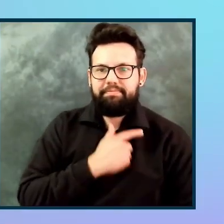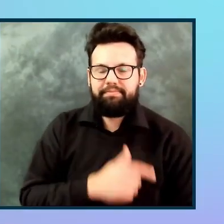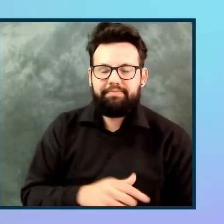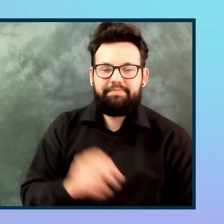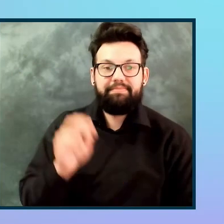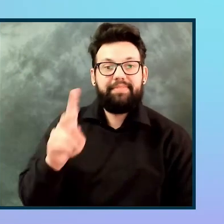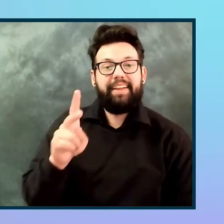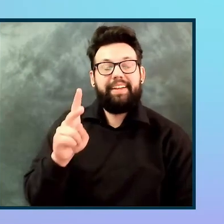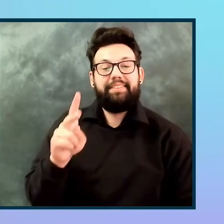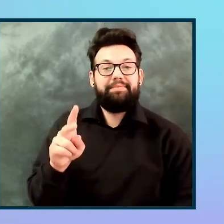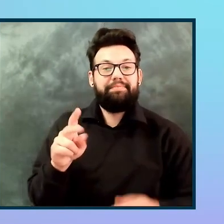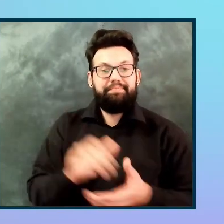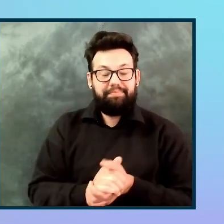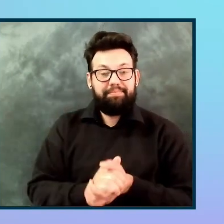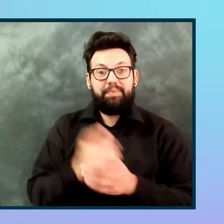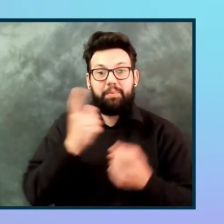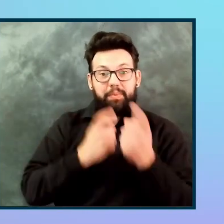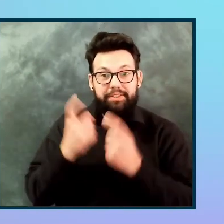Questions?